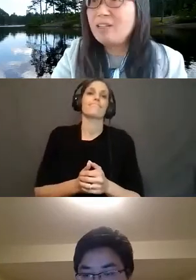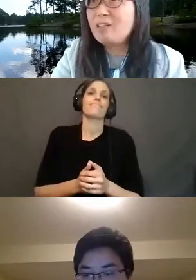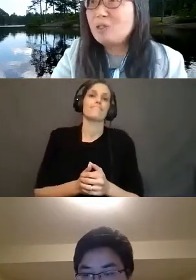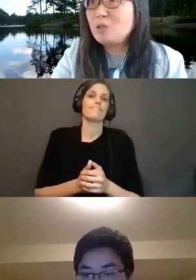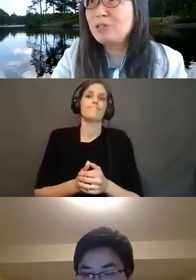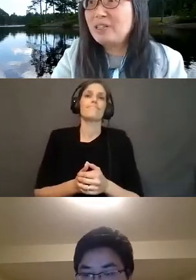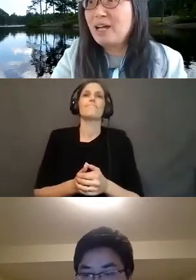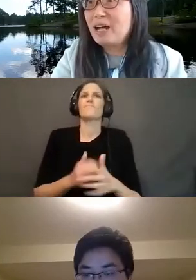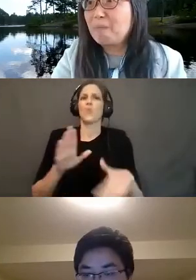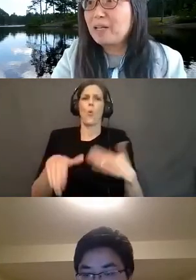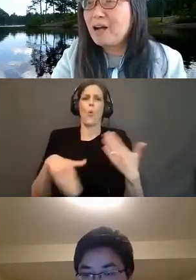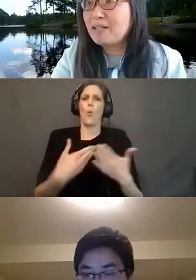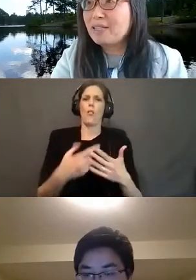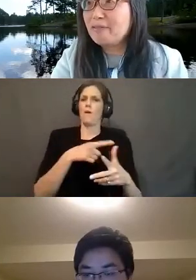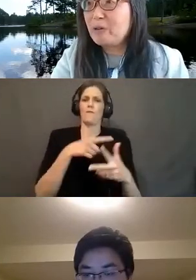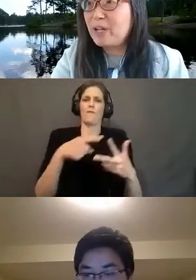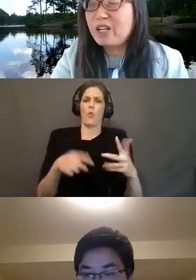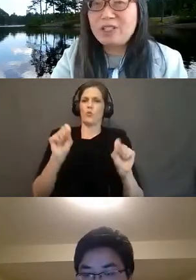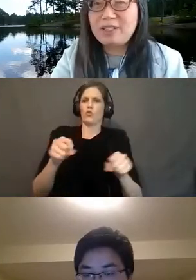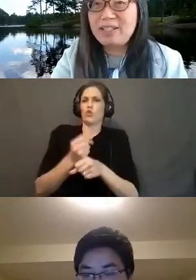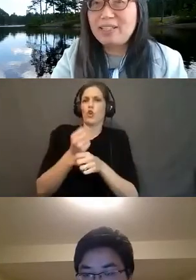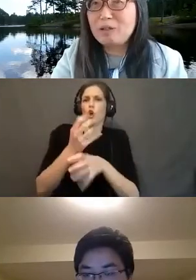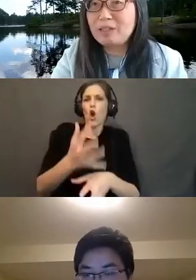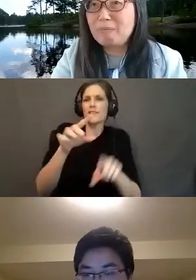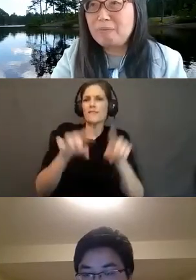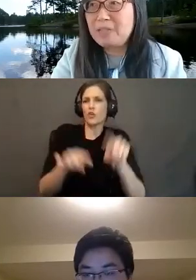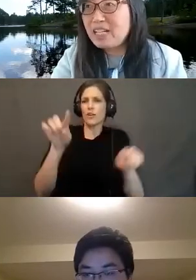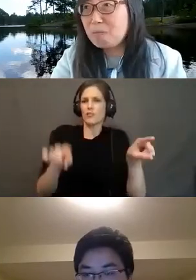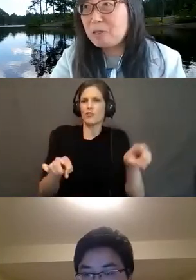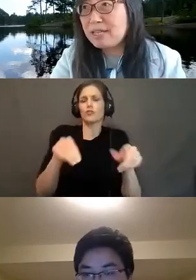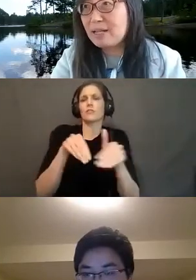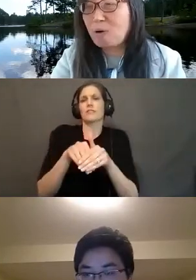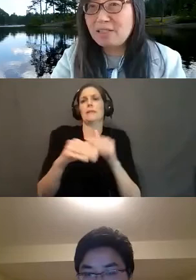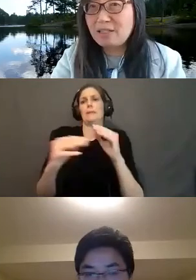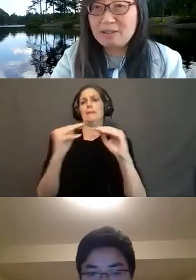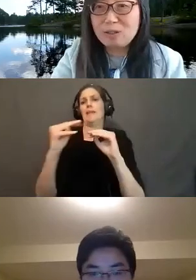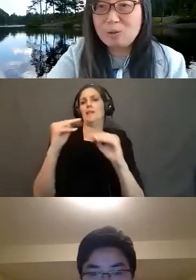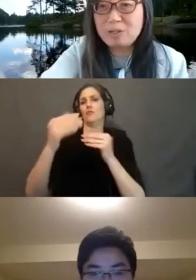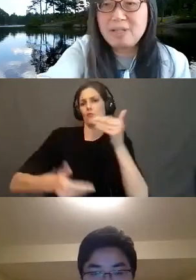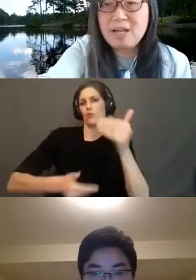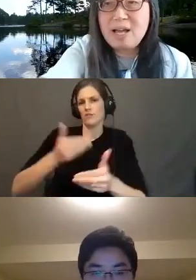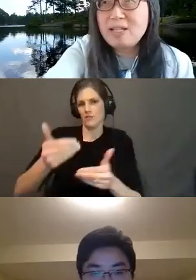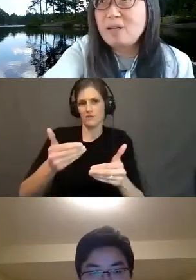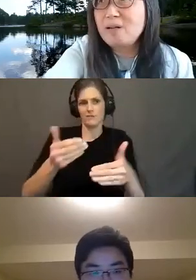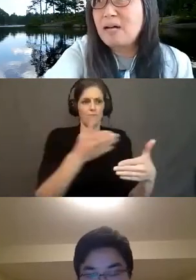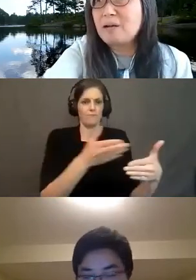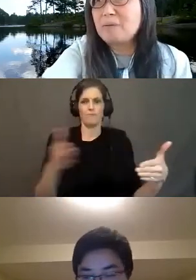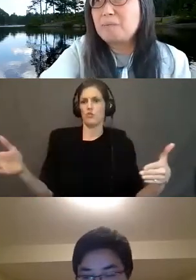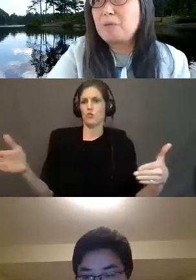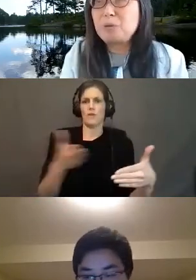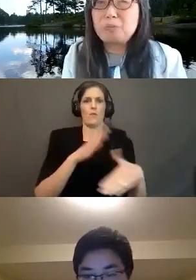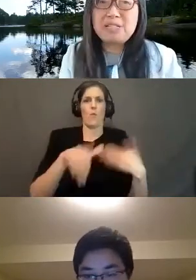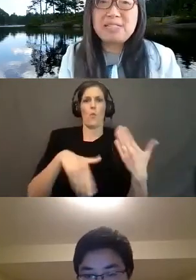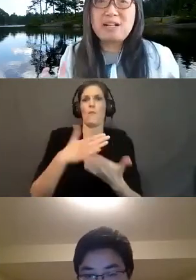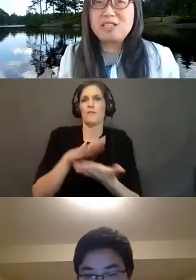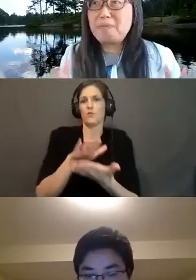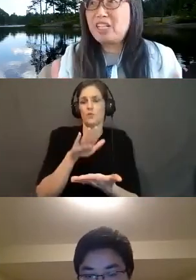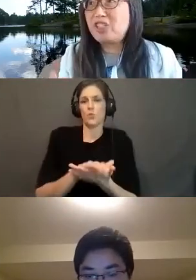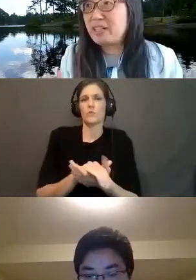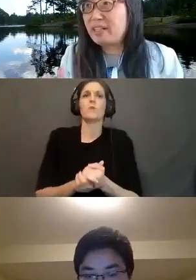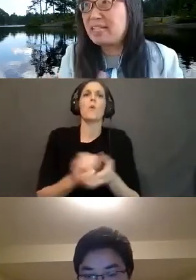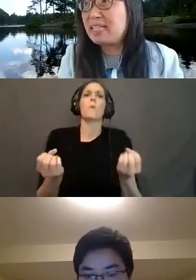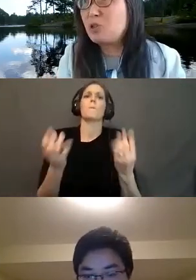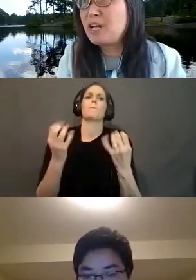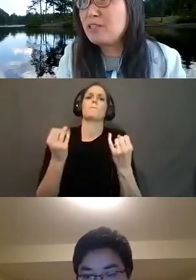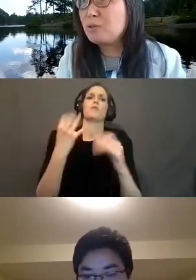So all those could cause a variation in the mediation process across all the schools. So multi-site color